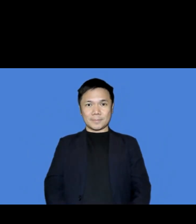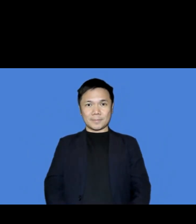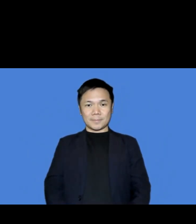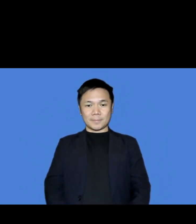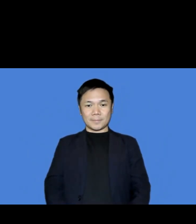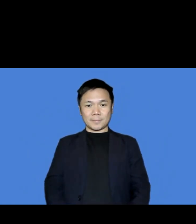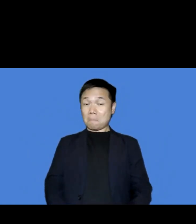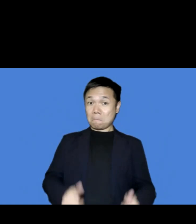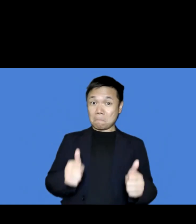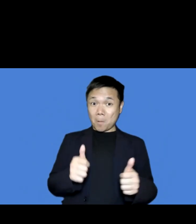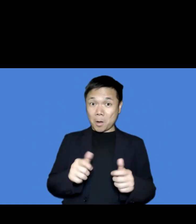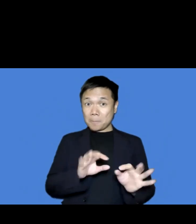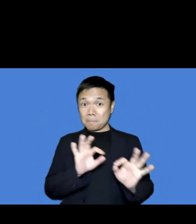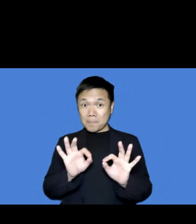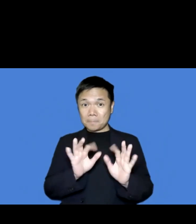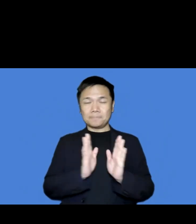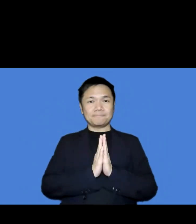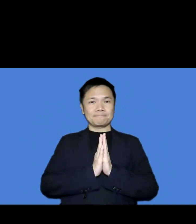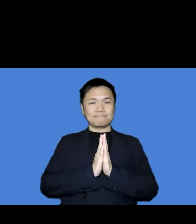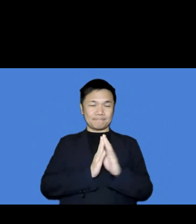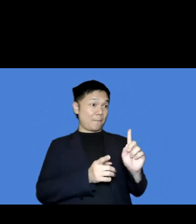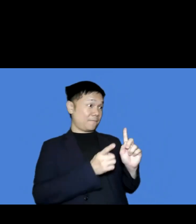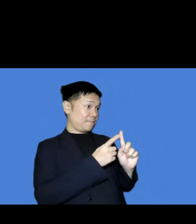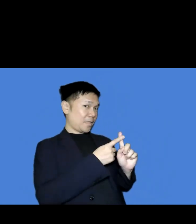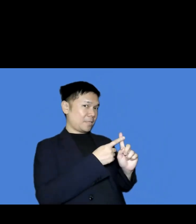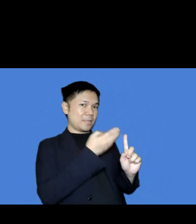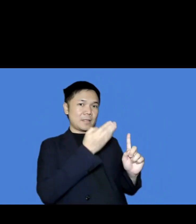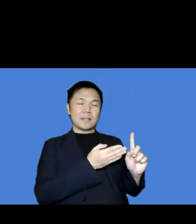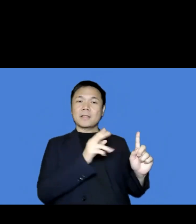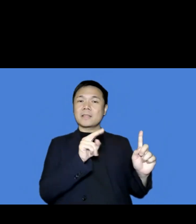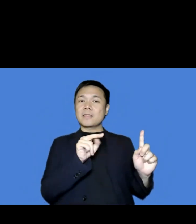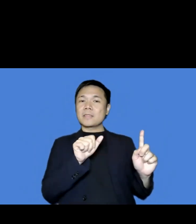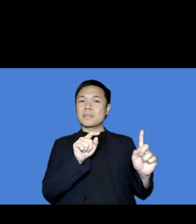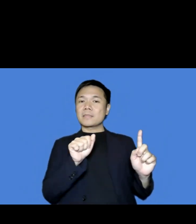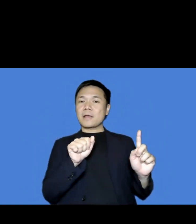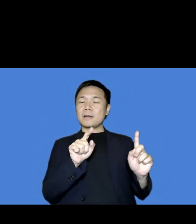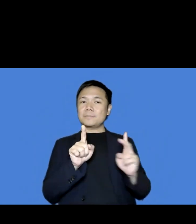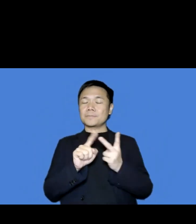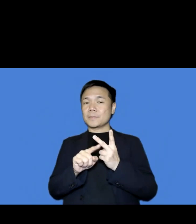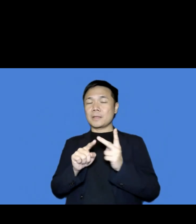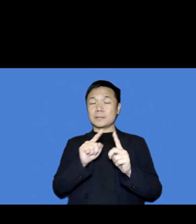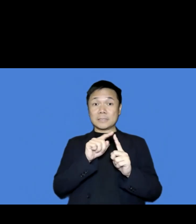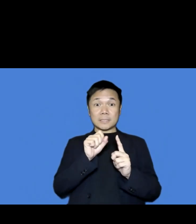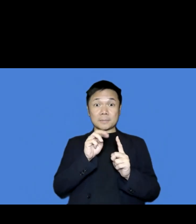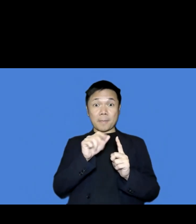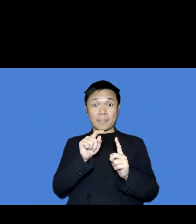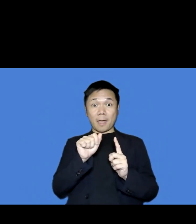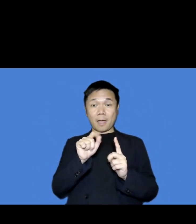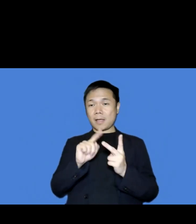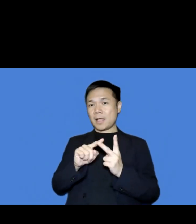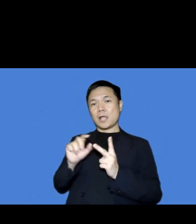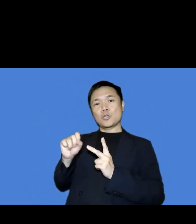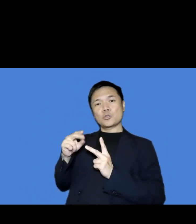All right. We have Smita, and then Smita Sadasivan, and then Sharan